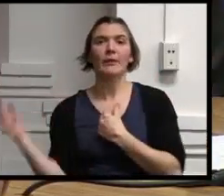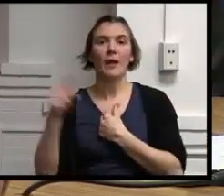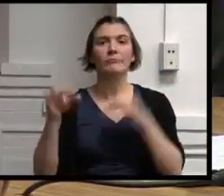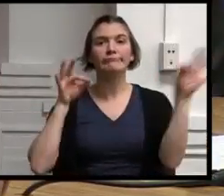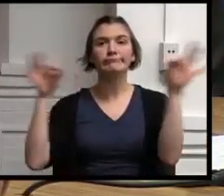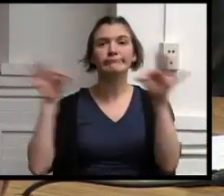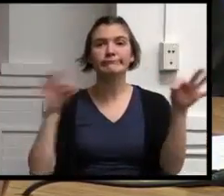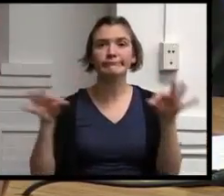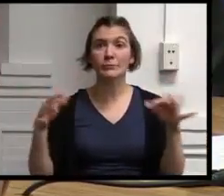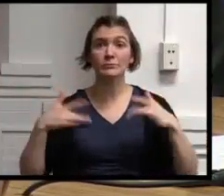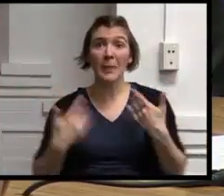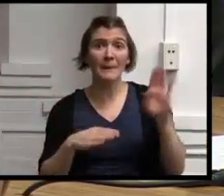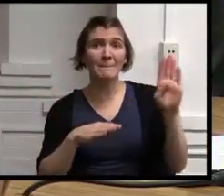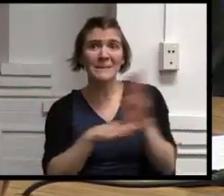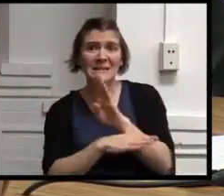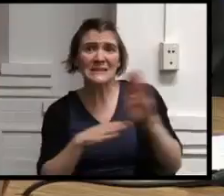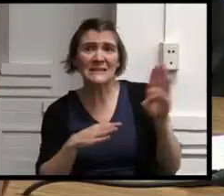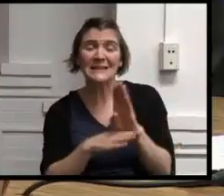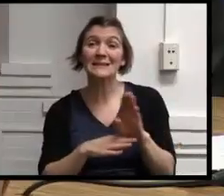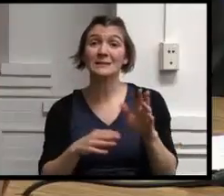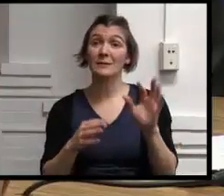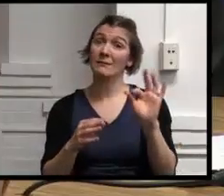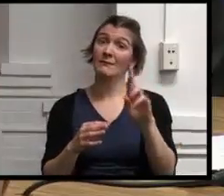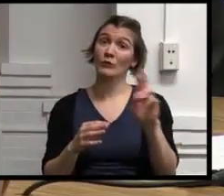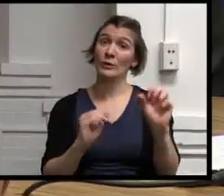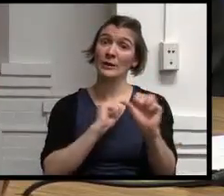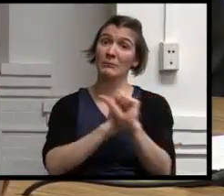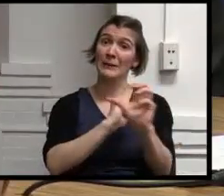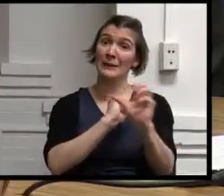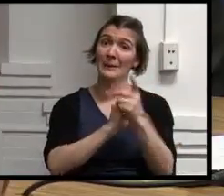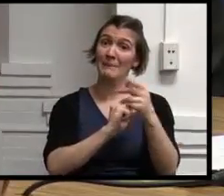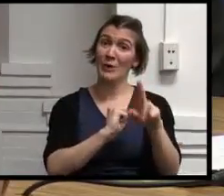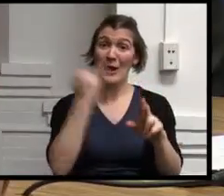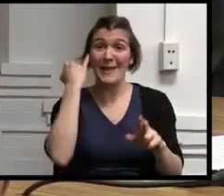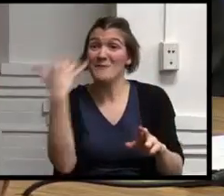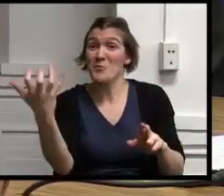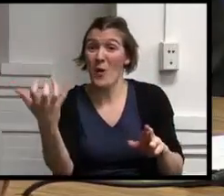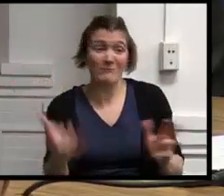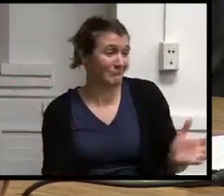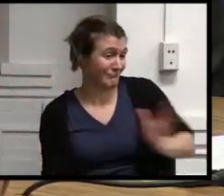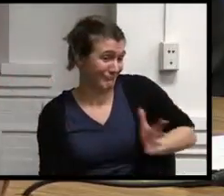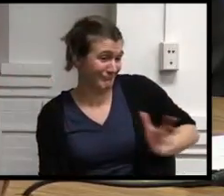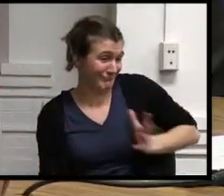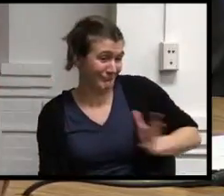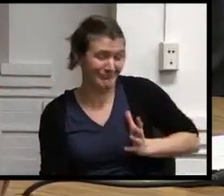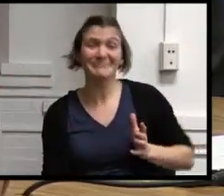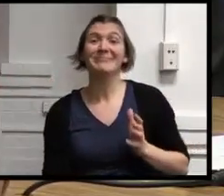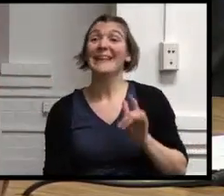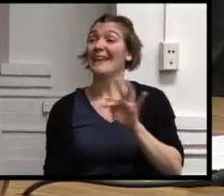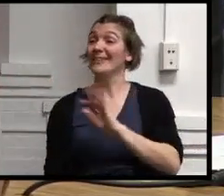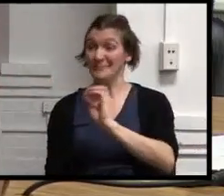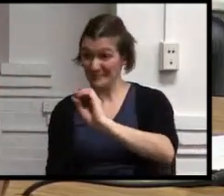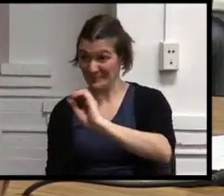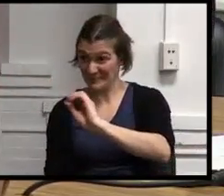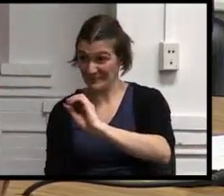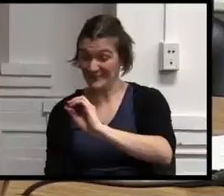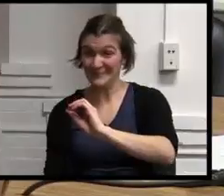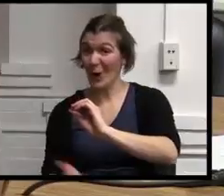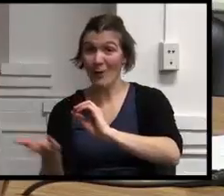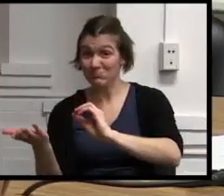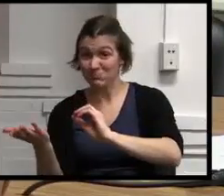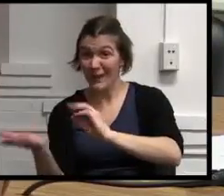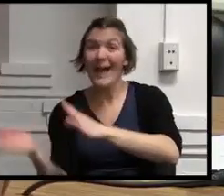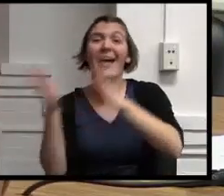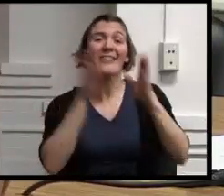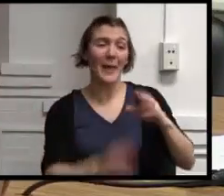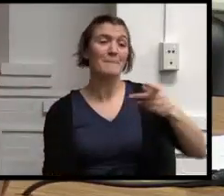and tell us a little bit about the business. It's a little bit of free publicity if you want to do that. Absolutely. Otherwise, Peter will, or even if you